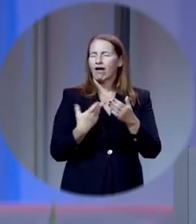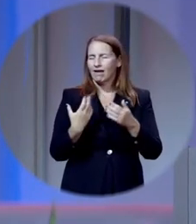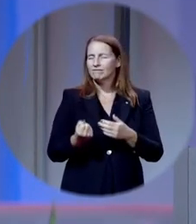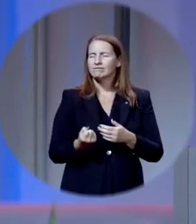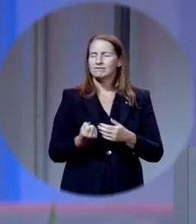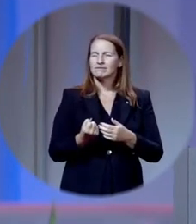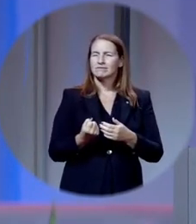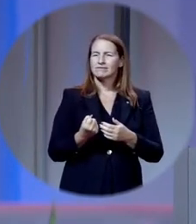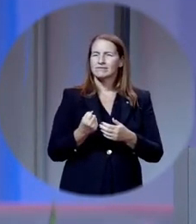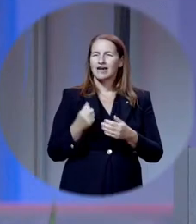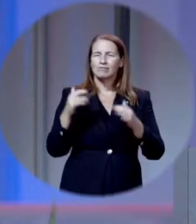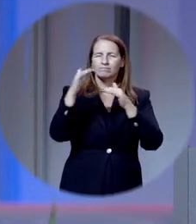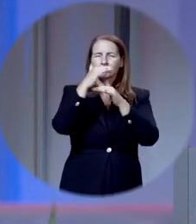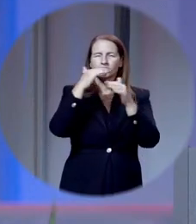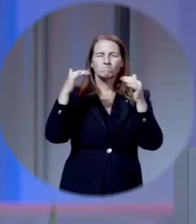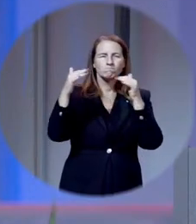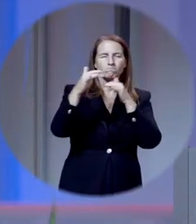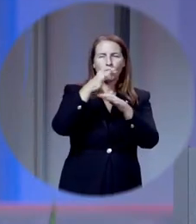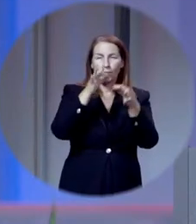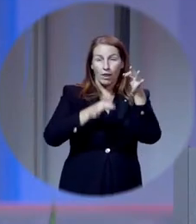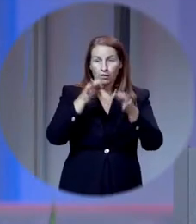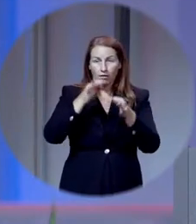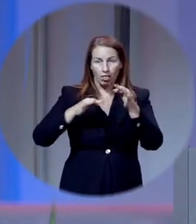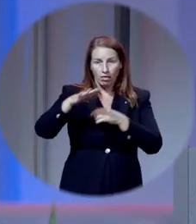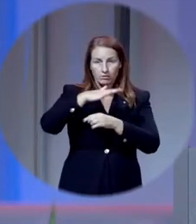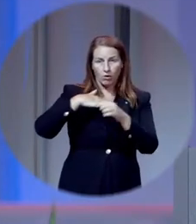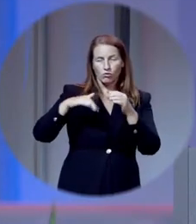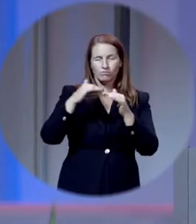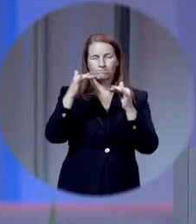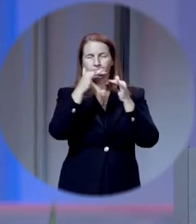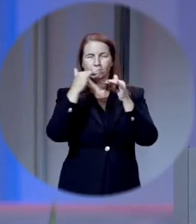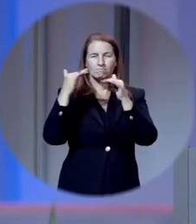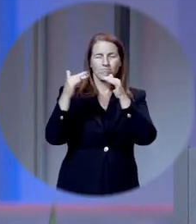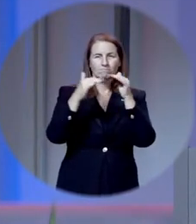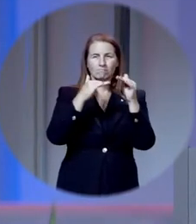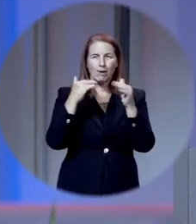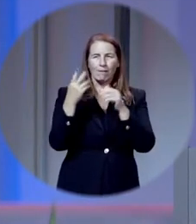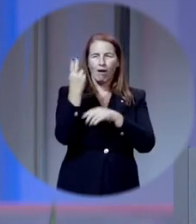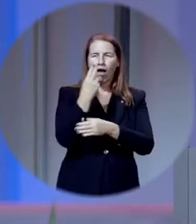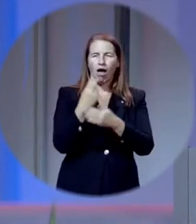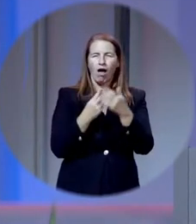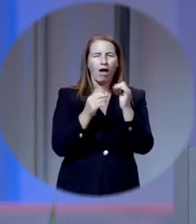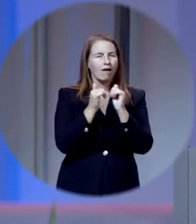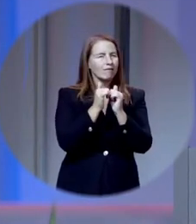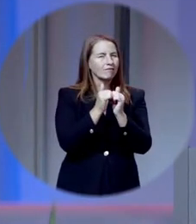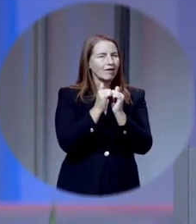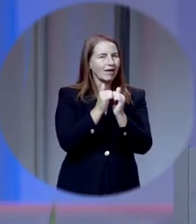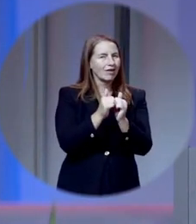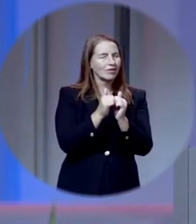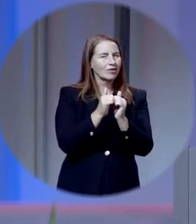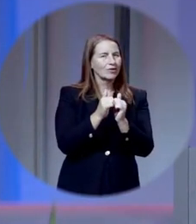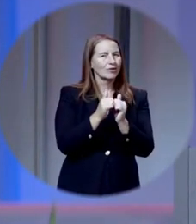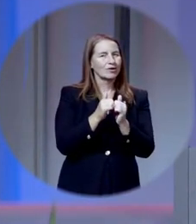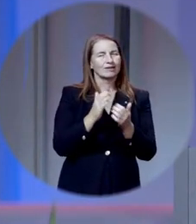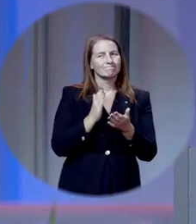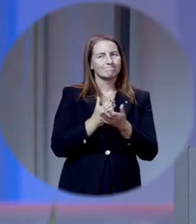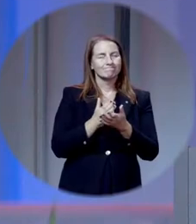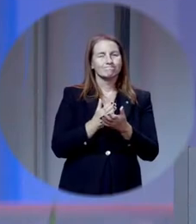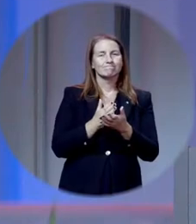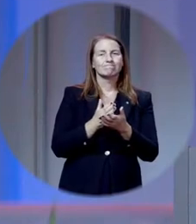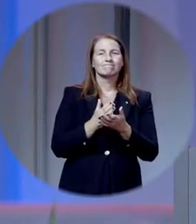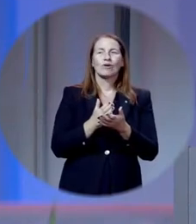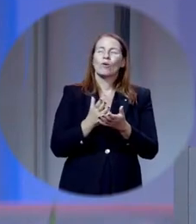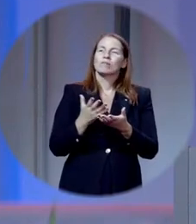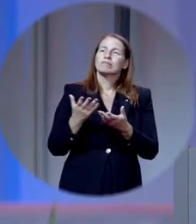time, particularly in the current political, social climate, about our limited value. Yet we are vital. not only in bringing